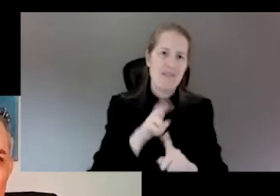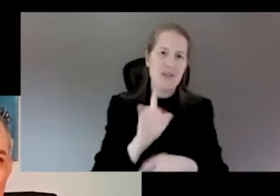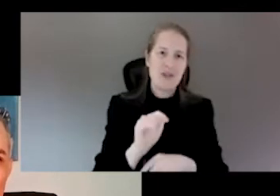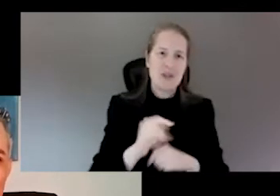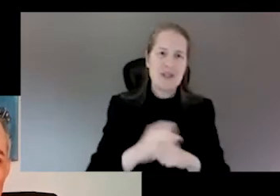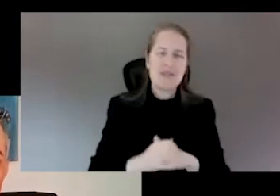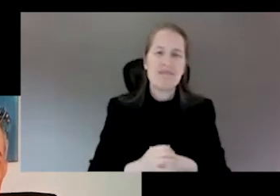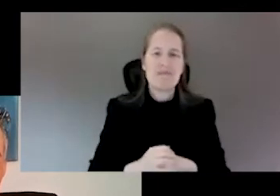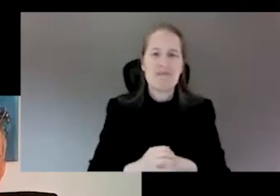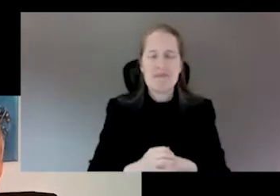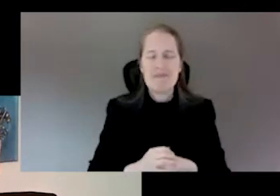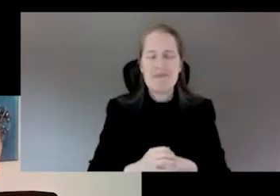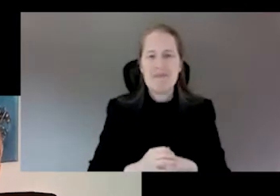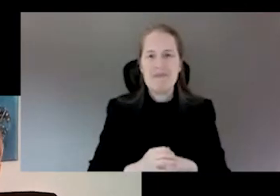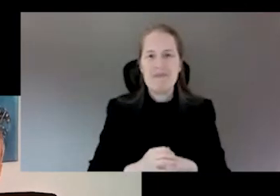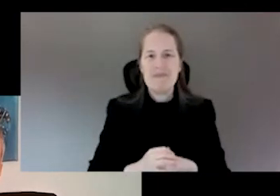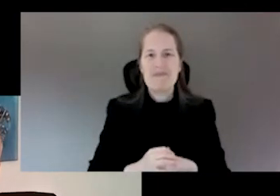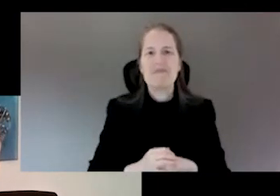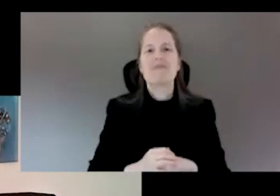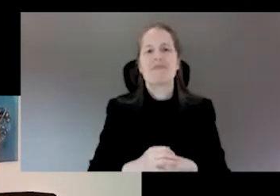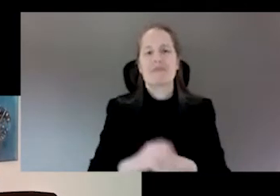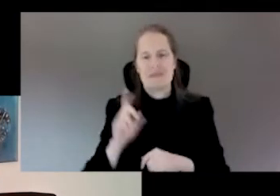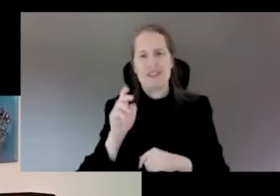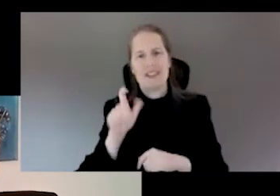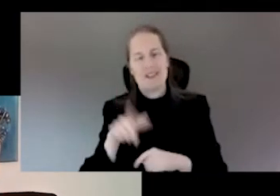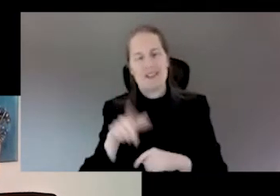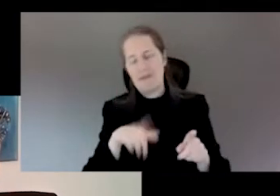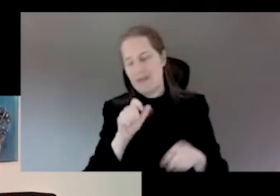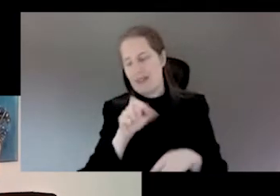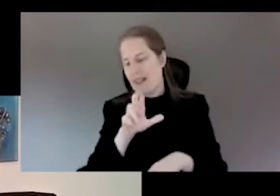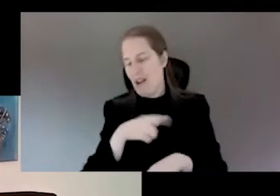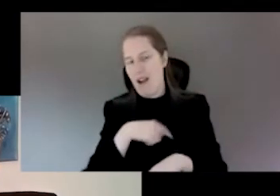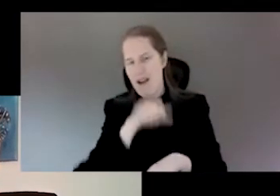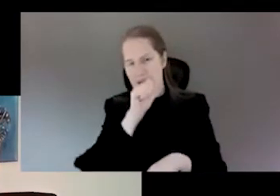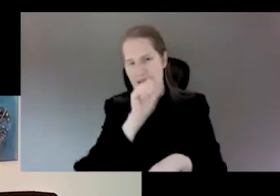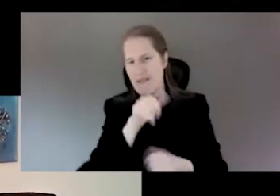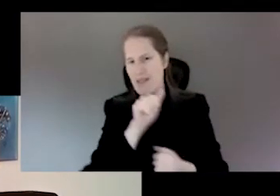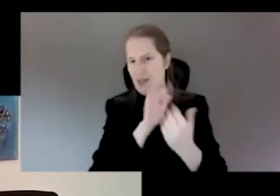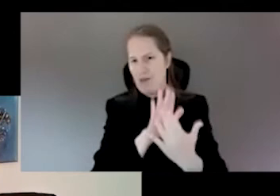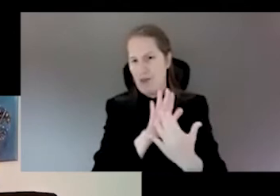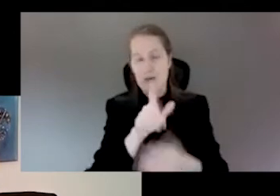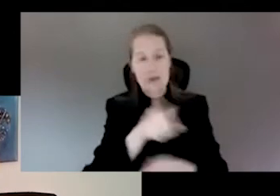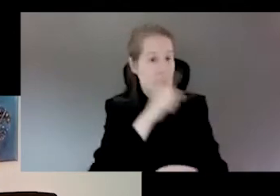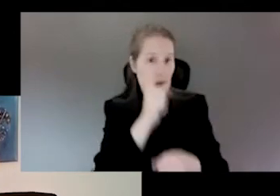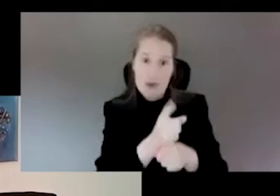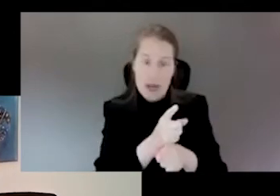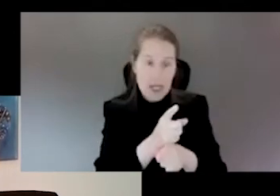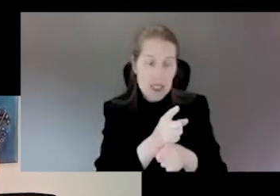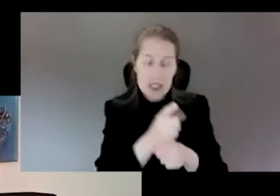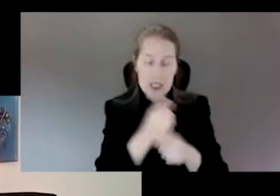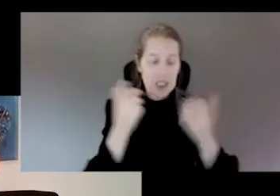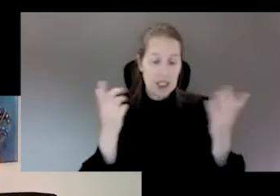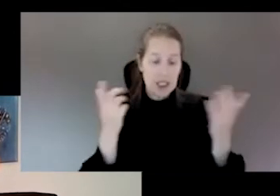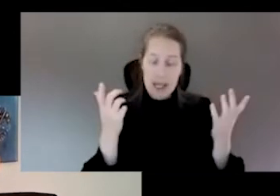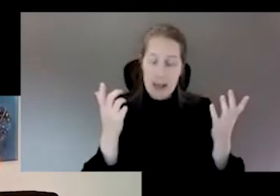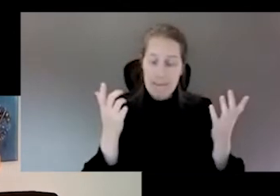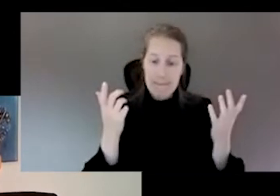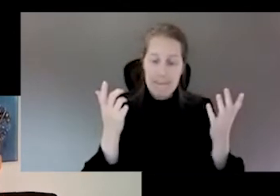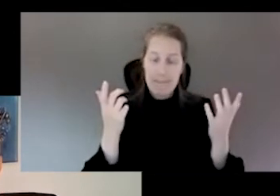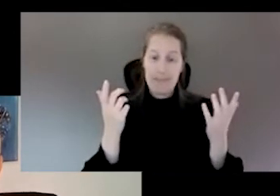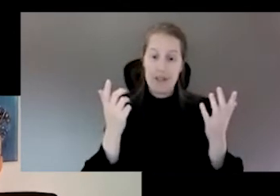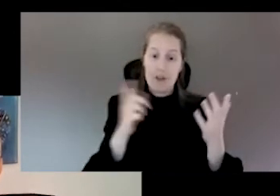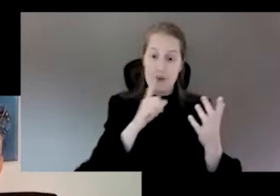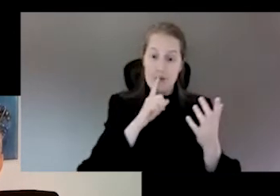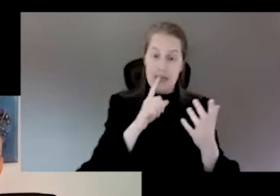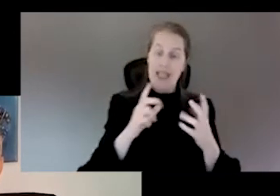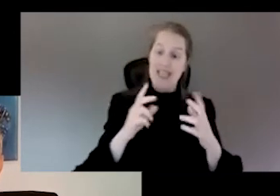equity. And Larry, I really love that approach because you're right. I think in order to actually treat people equally,